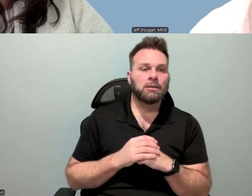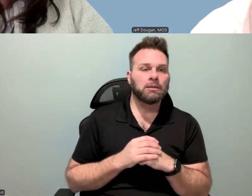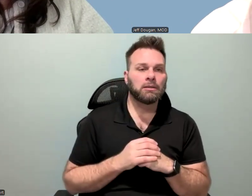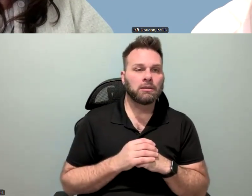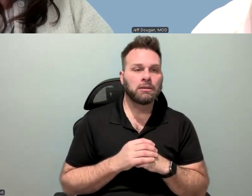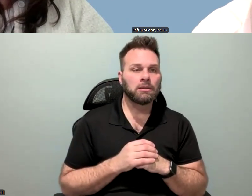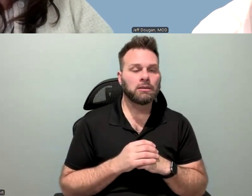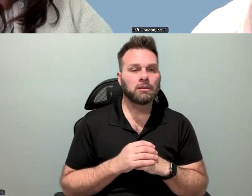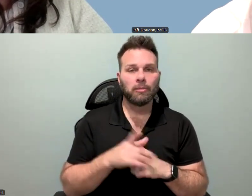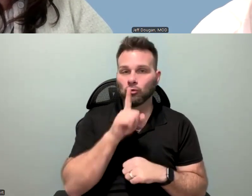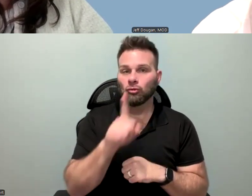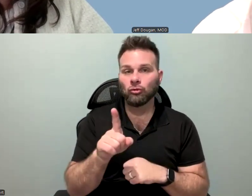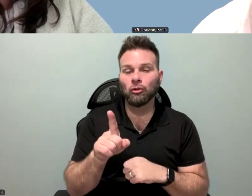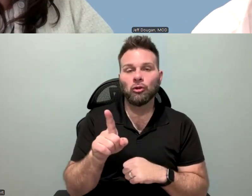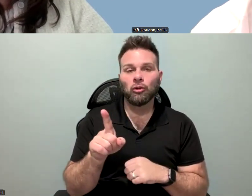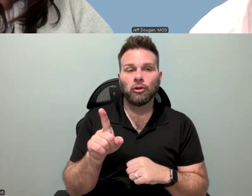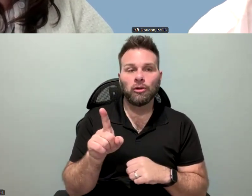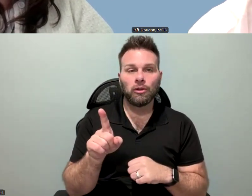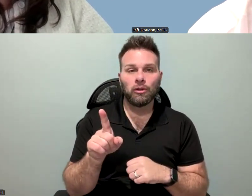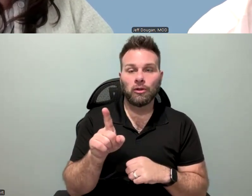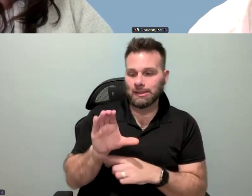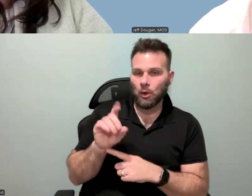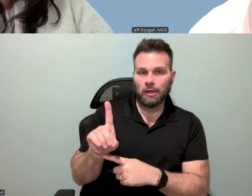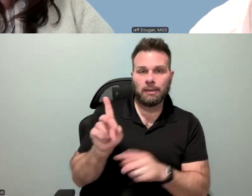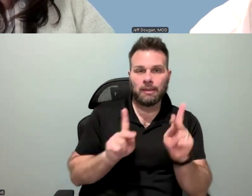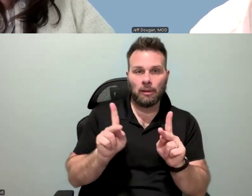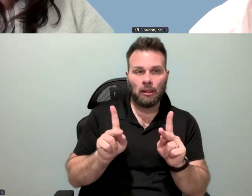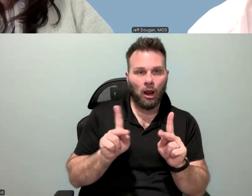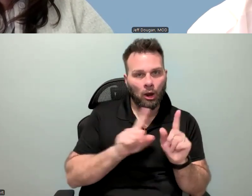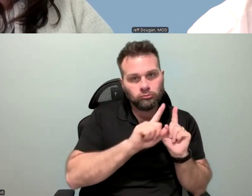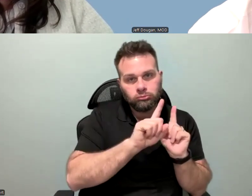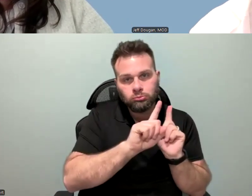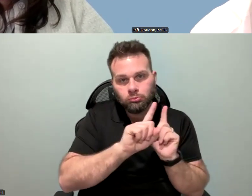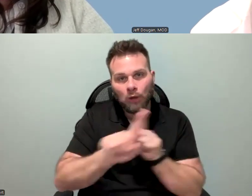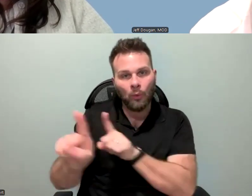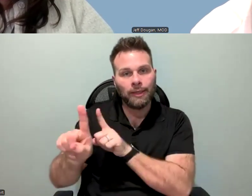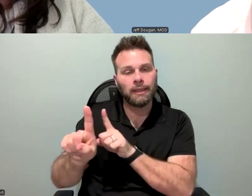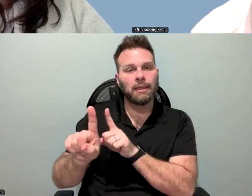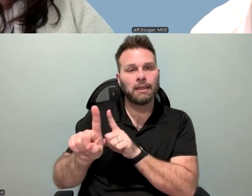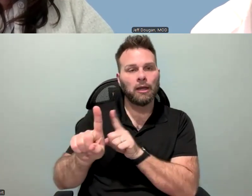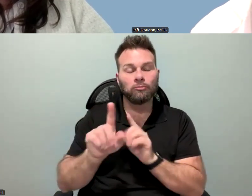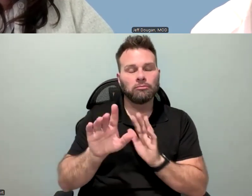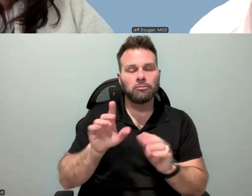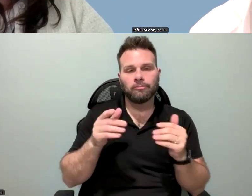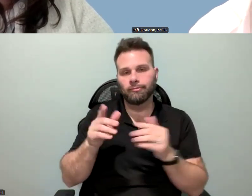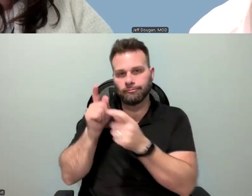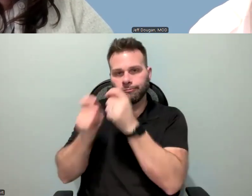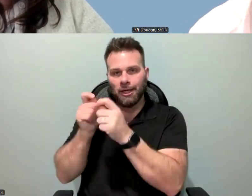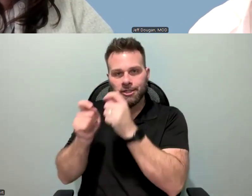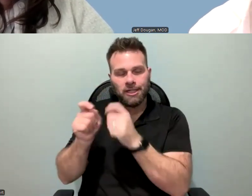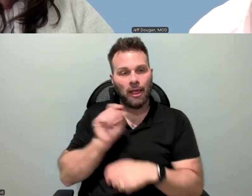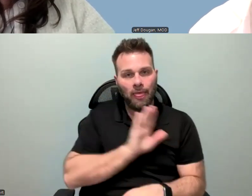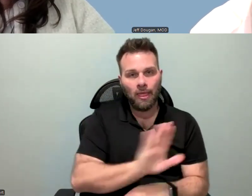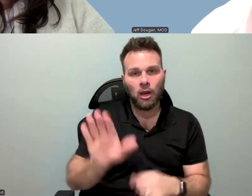ensuring that people in CODs who are out there can update their information on our website. It's a form you can submit. It will be updated